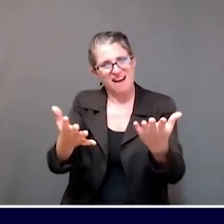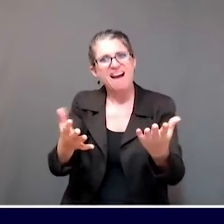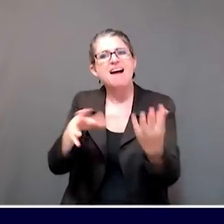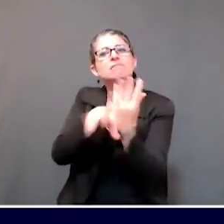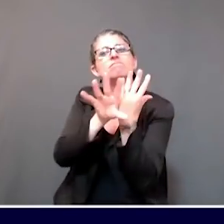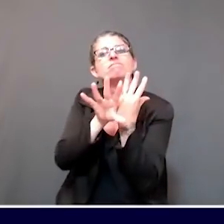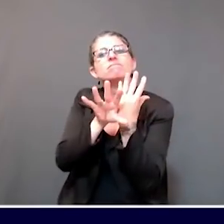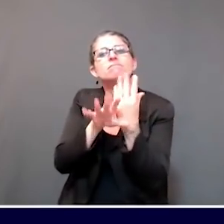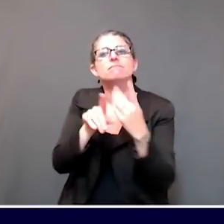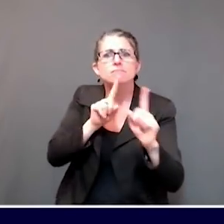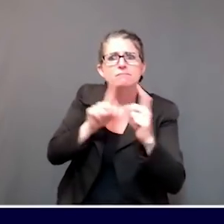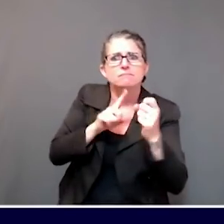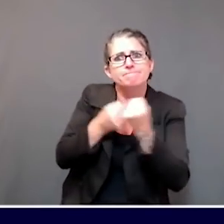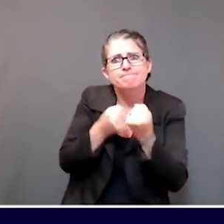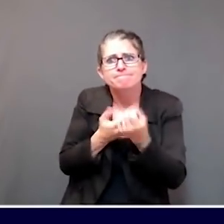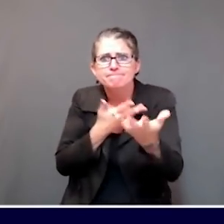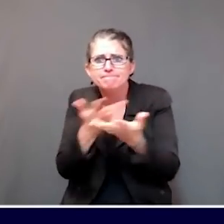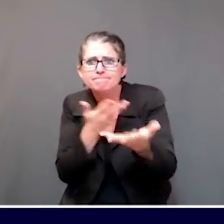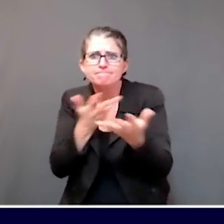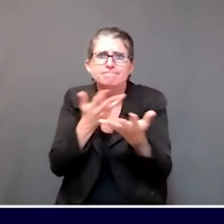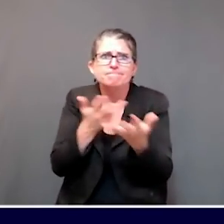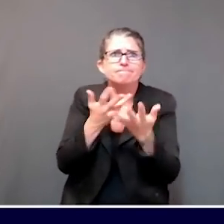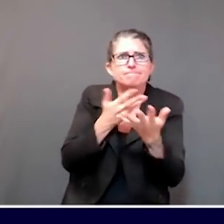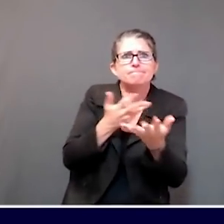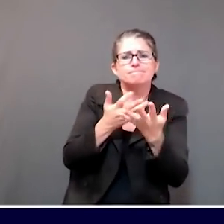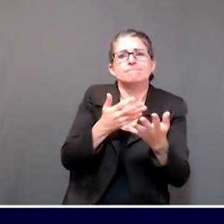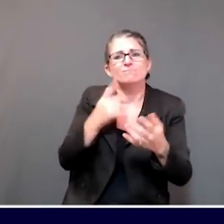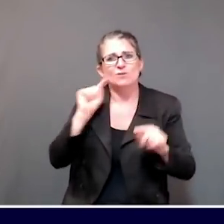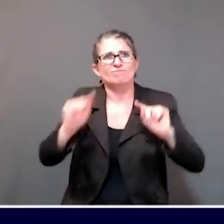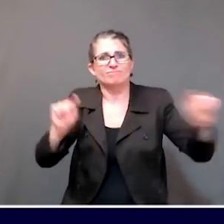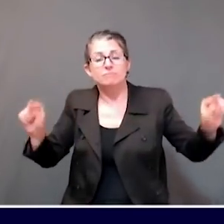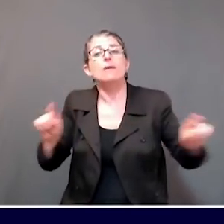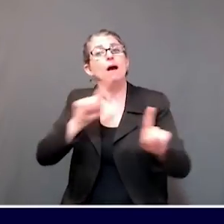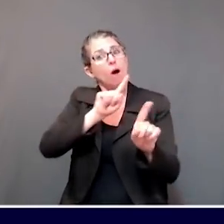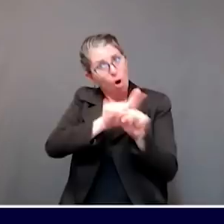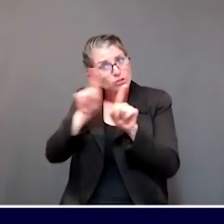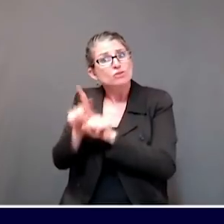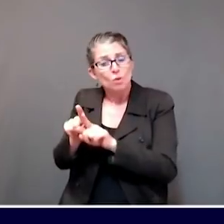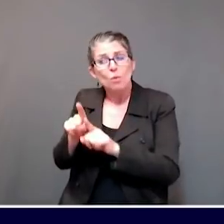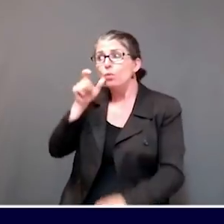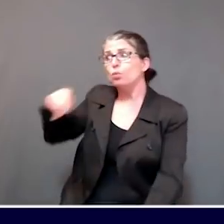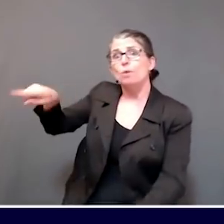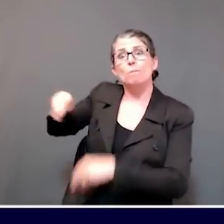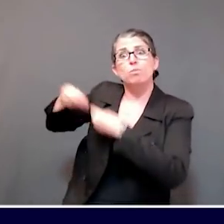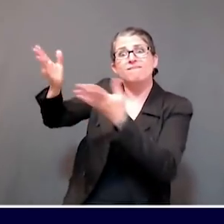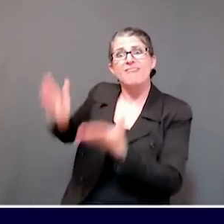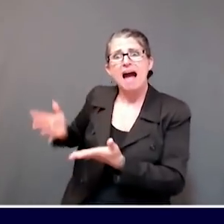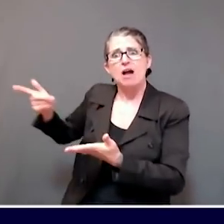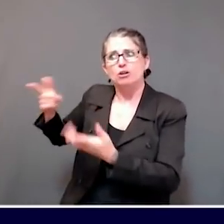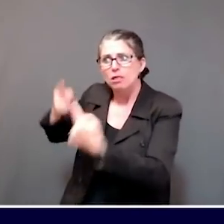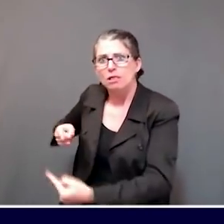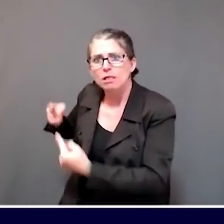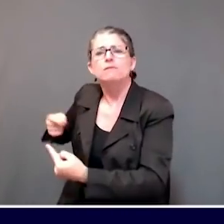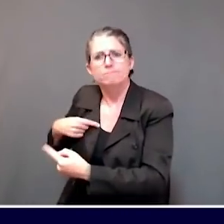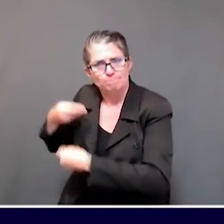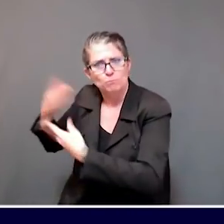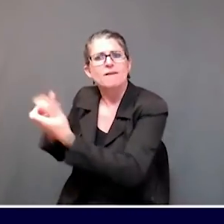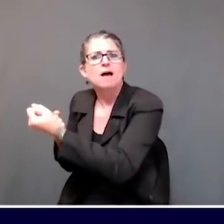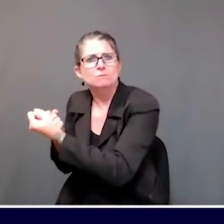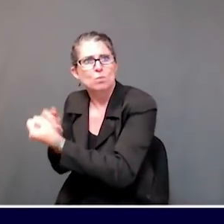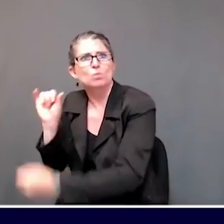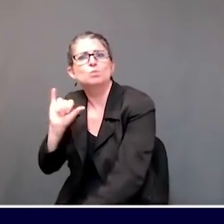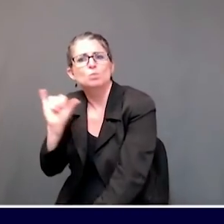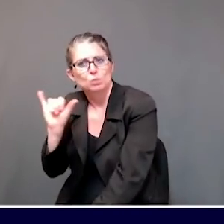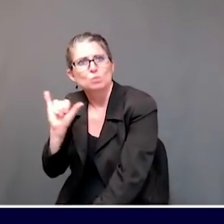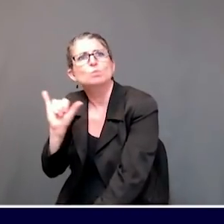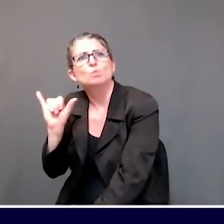their providers safely. We have continued to support phone lines, hotlines, a frontline warn line to make sure